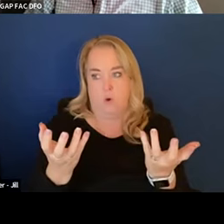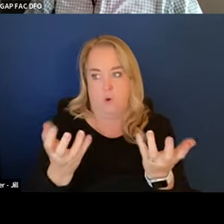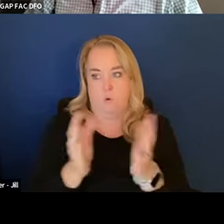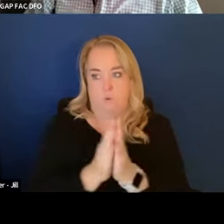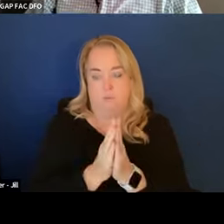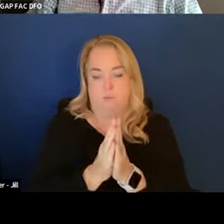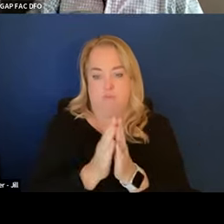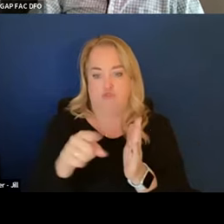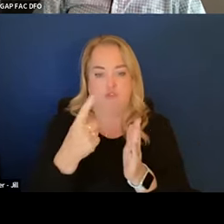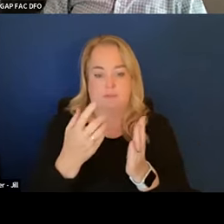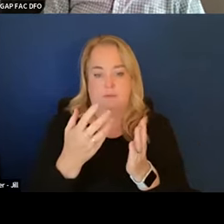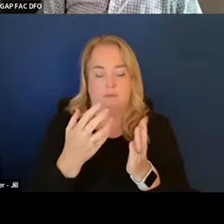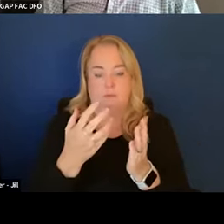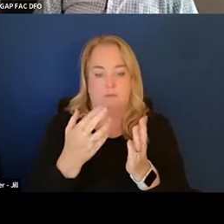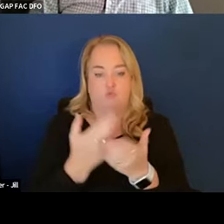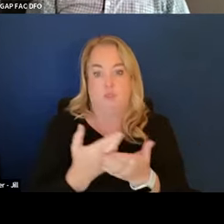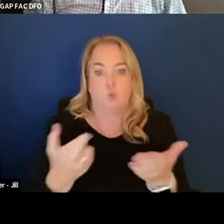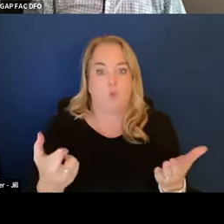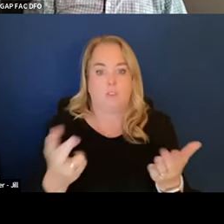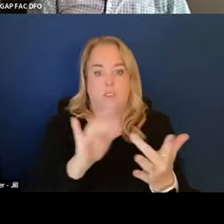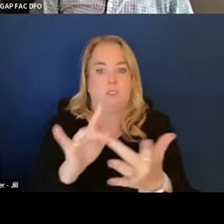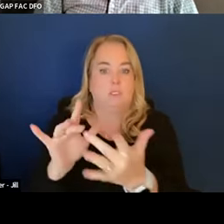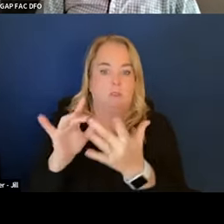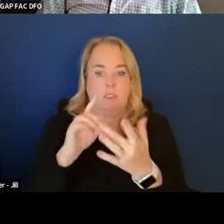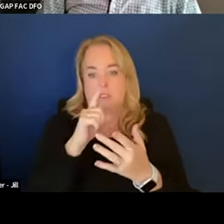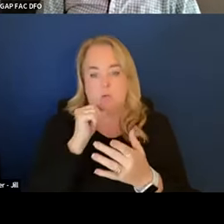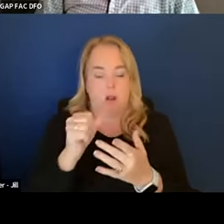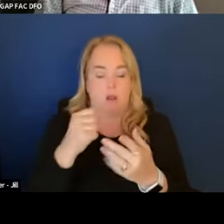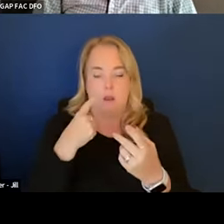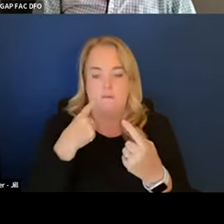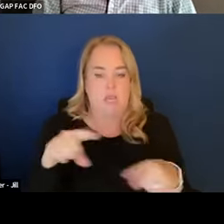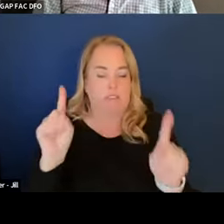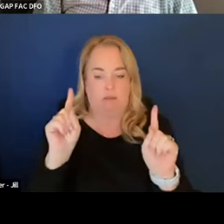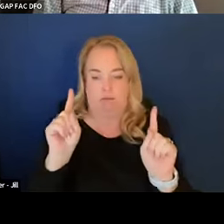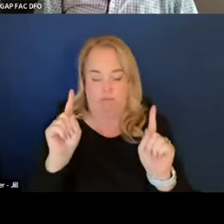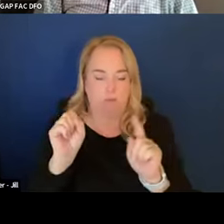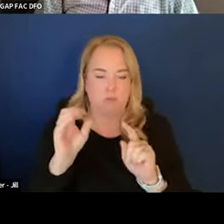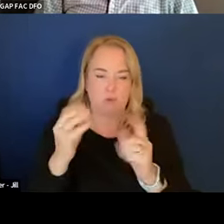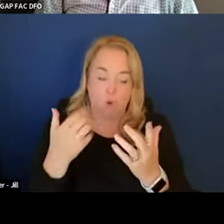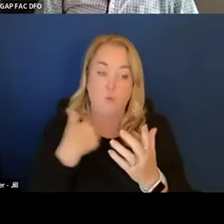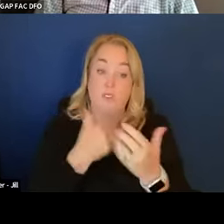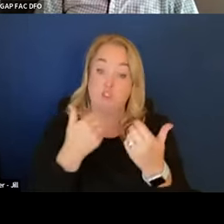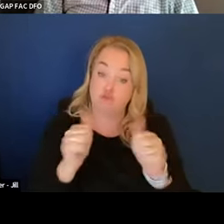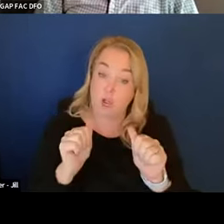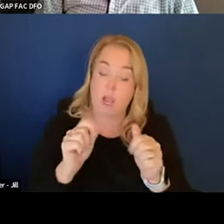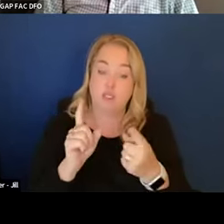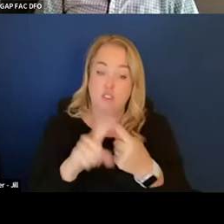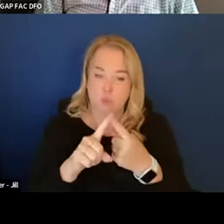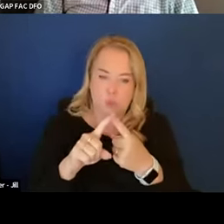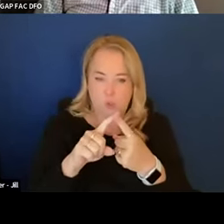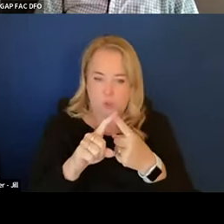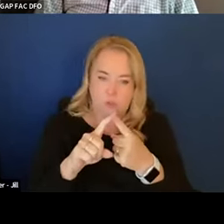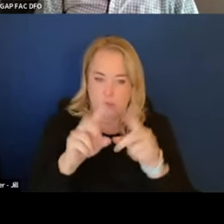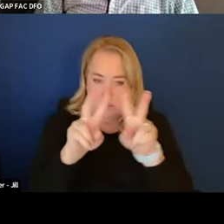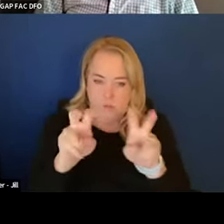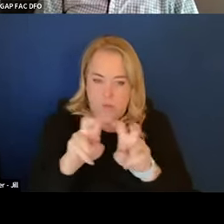Just blanket resourcing out is not an effective strategy either. So I think as we try and flush this recommendation out for